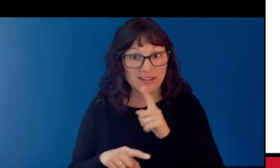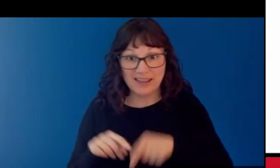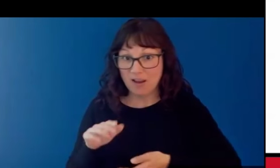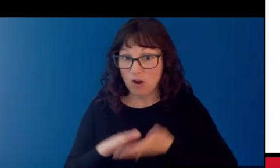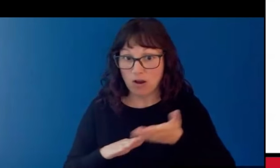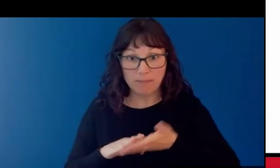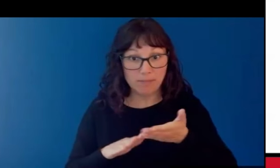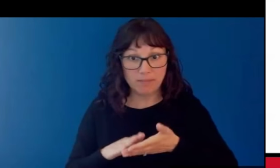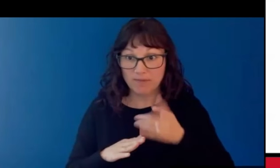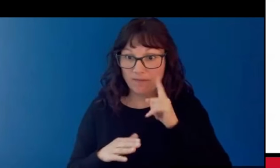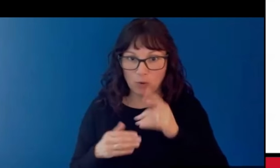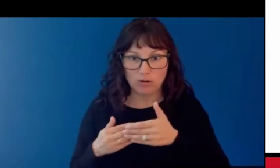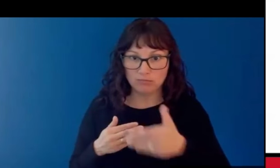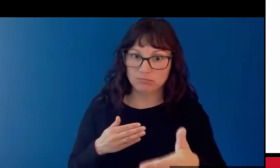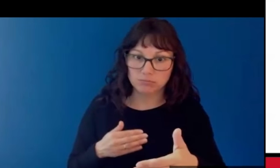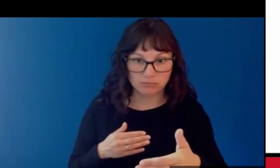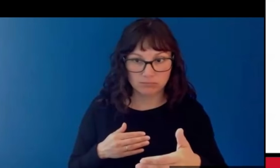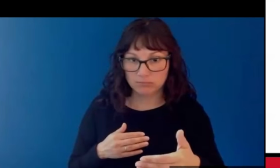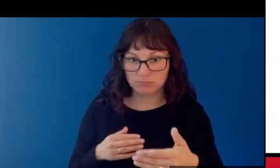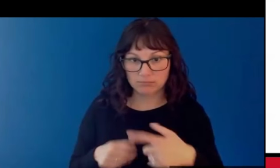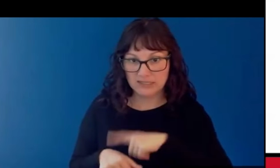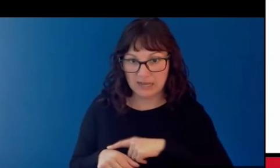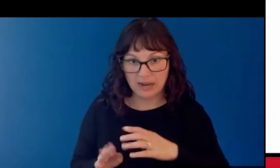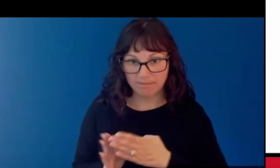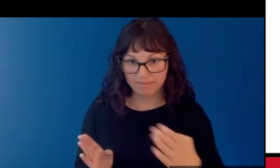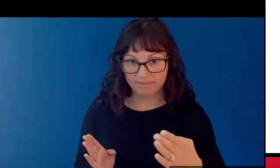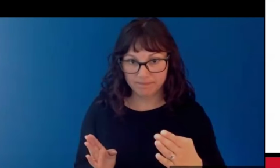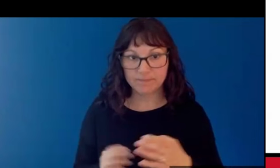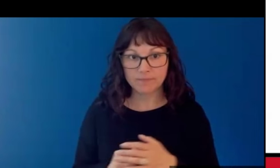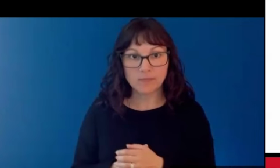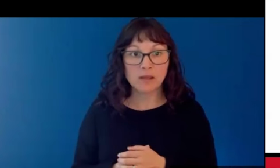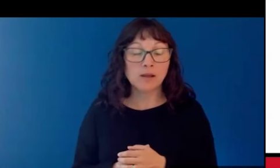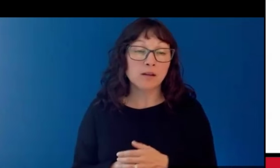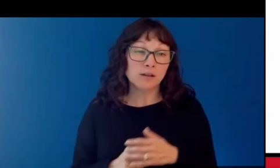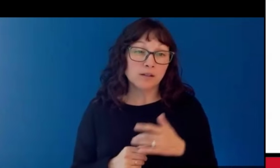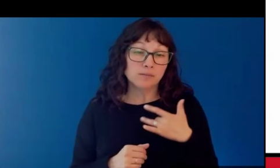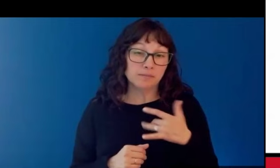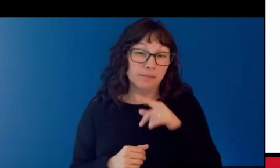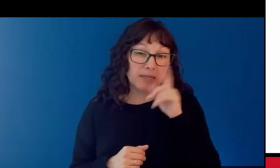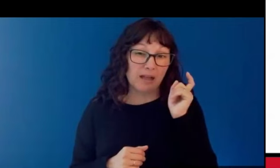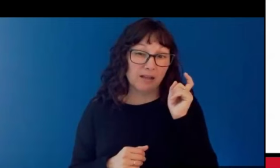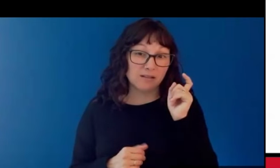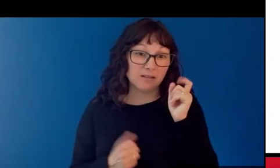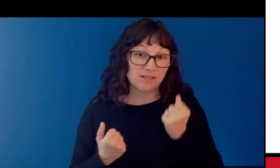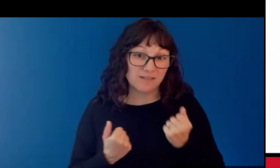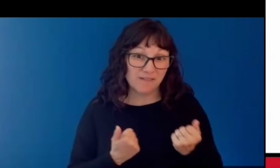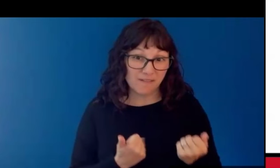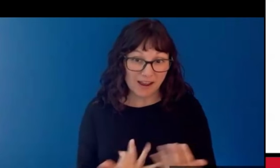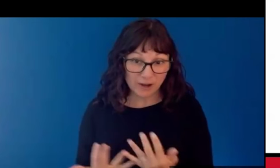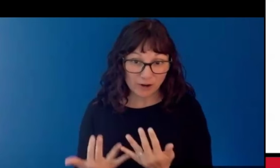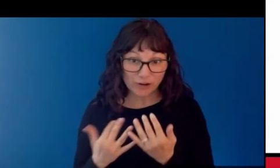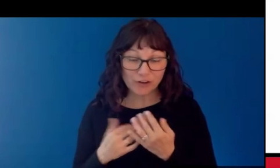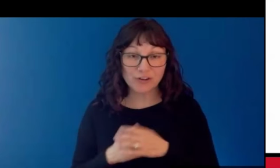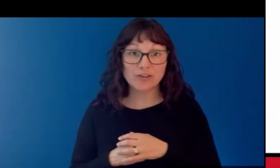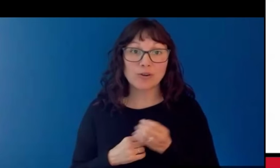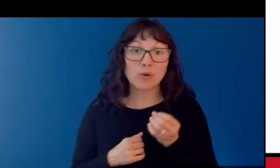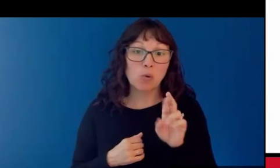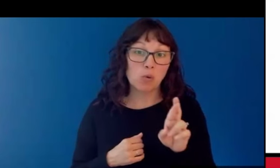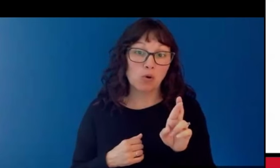operate for an extended period of time, generally because of a fire